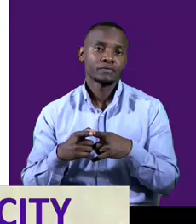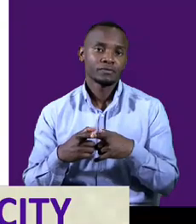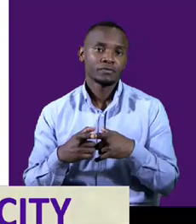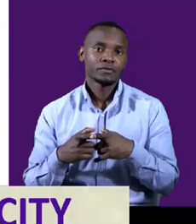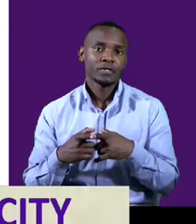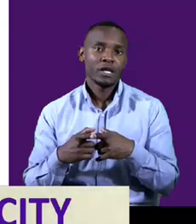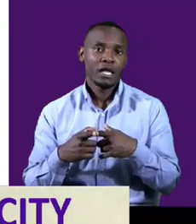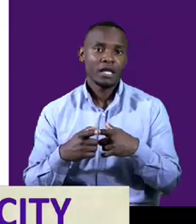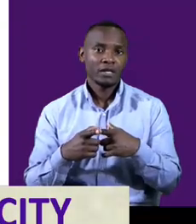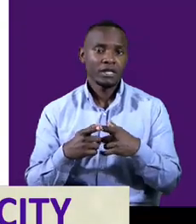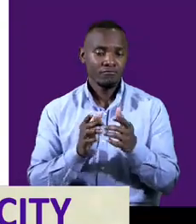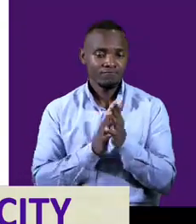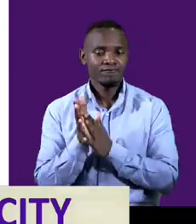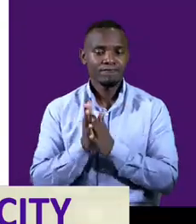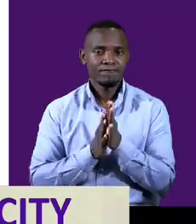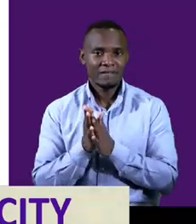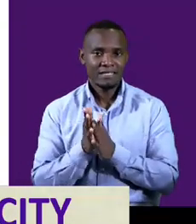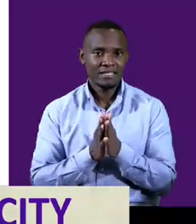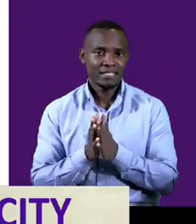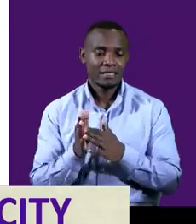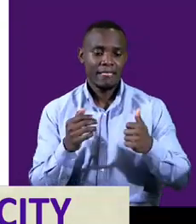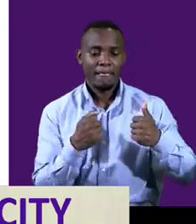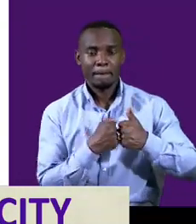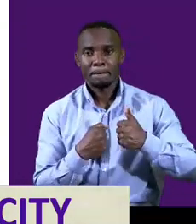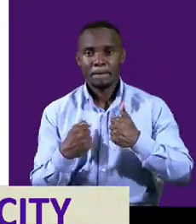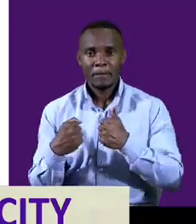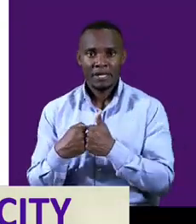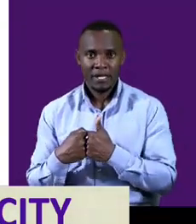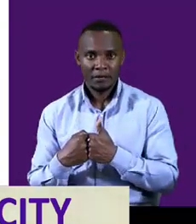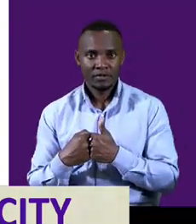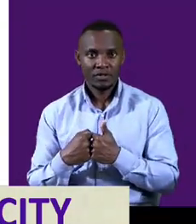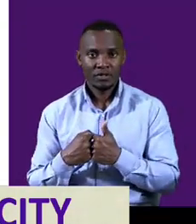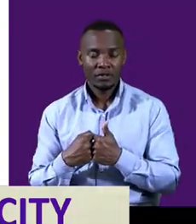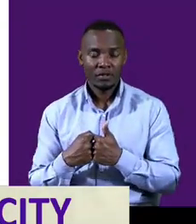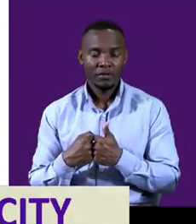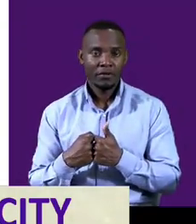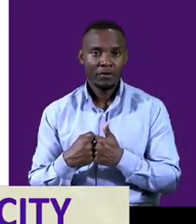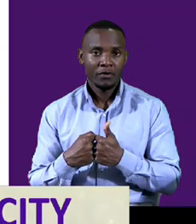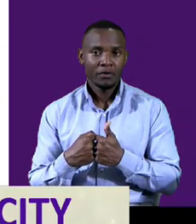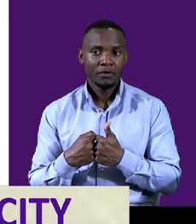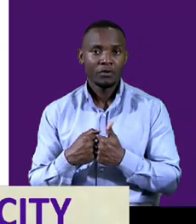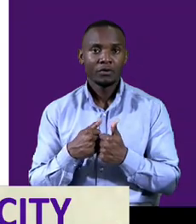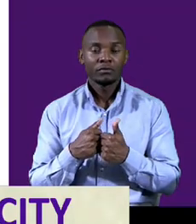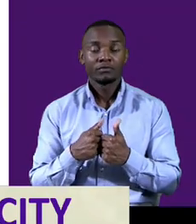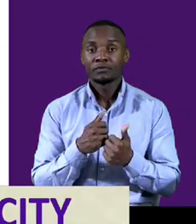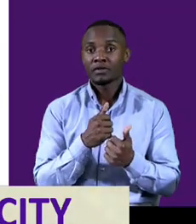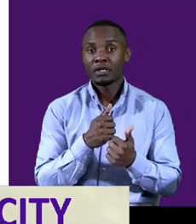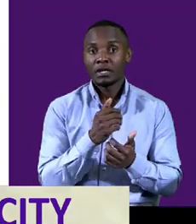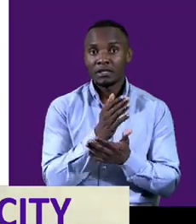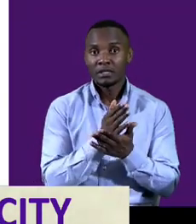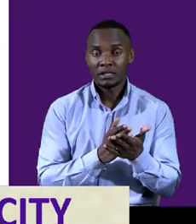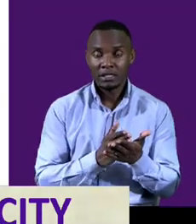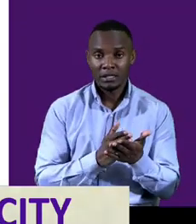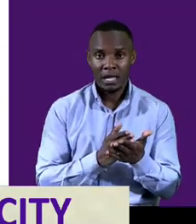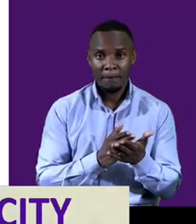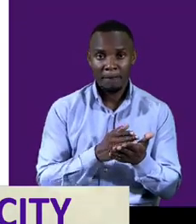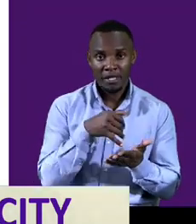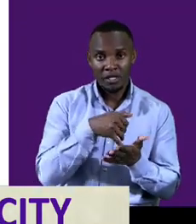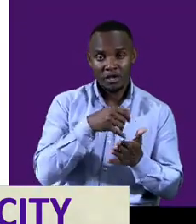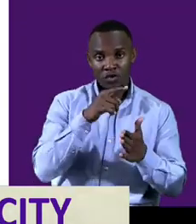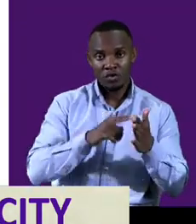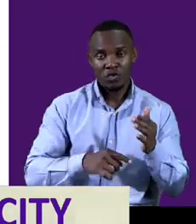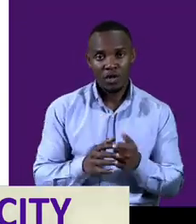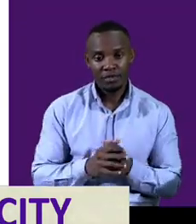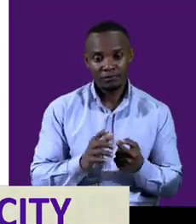are enticing to watch, or that I have to discuss. Some of the games that I have to discuss is